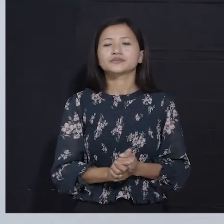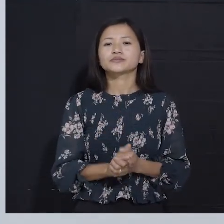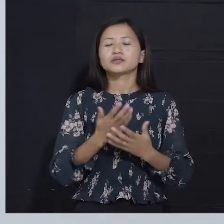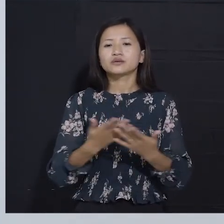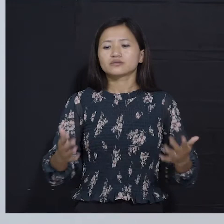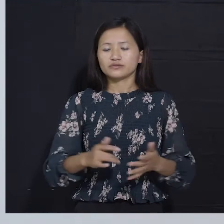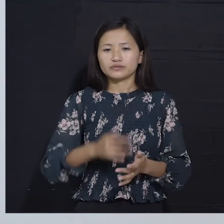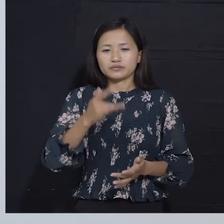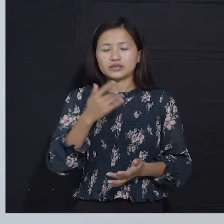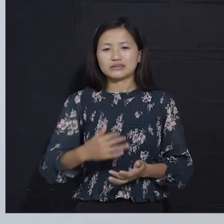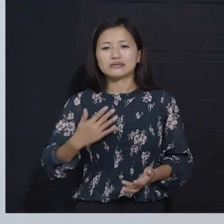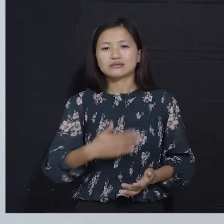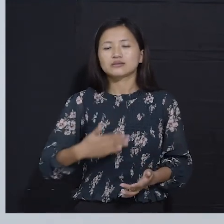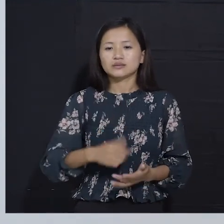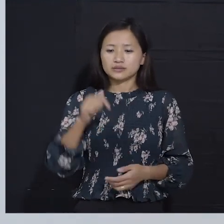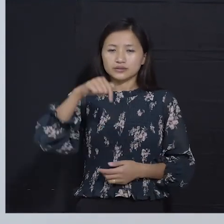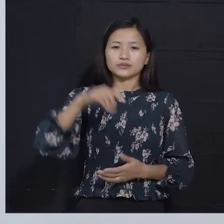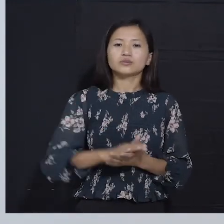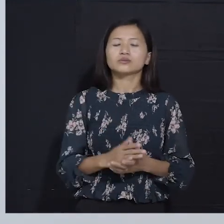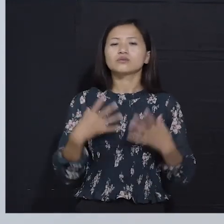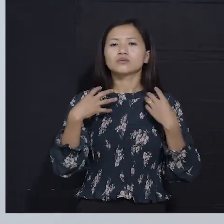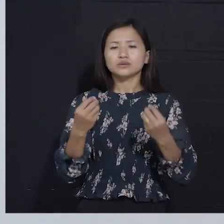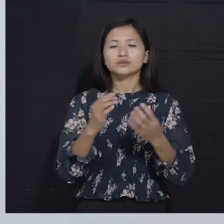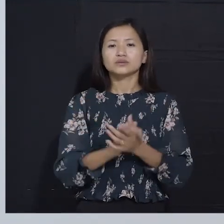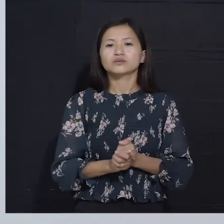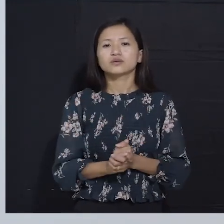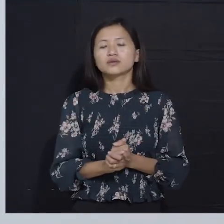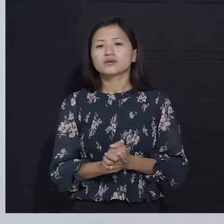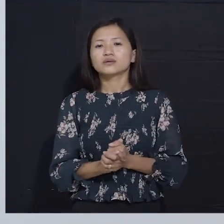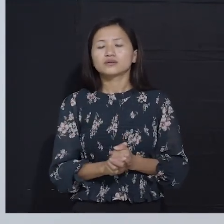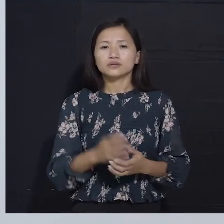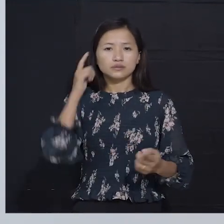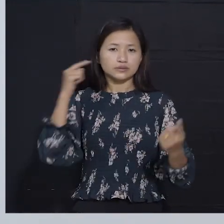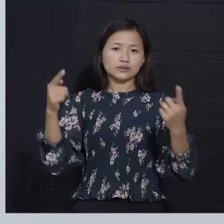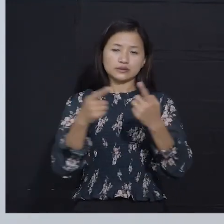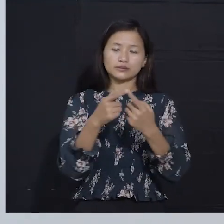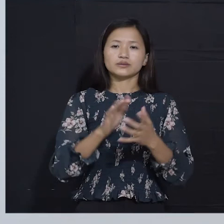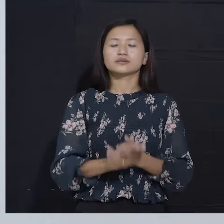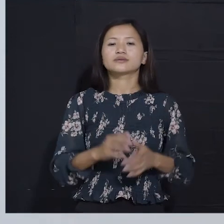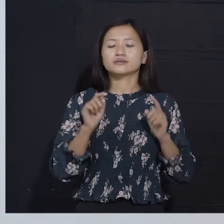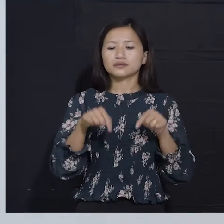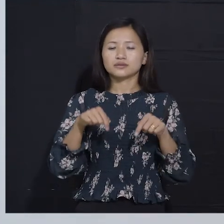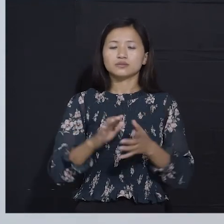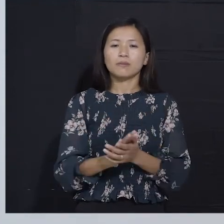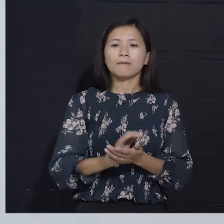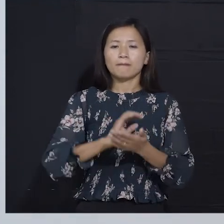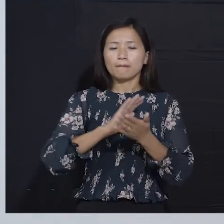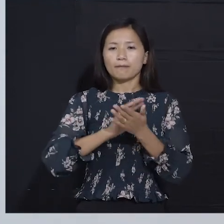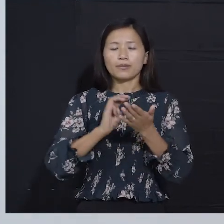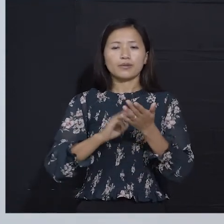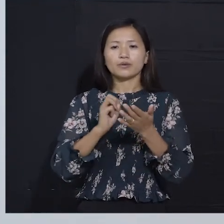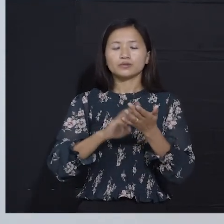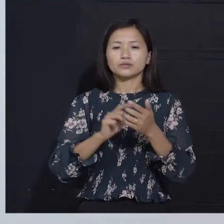feeling hungry at this moment. He got something that he was wanting, though he was not expecting at this moment. And now